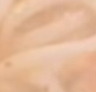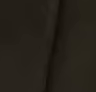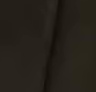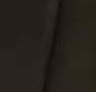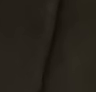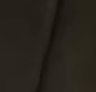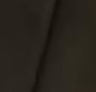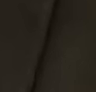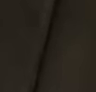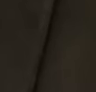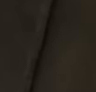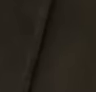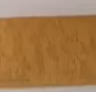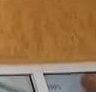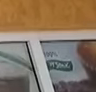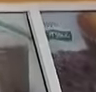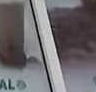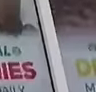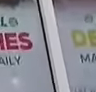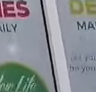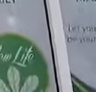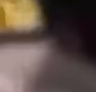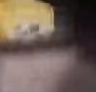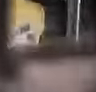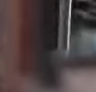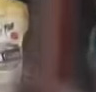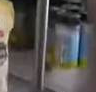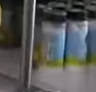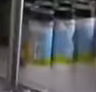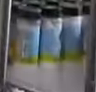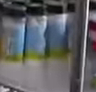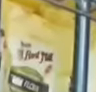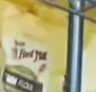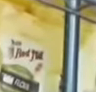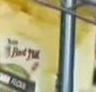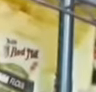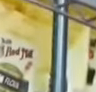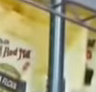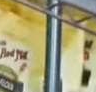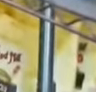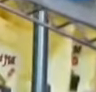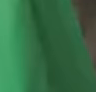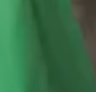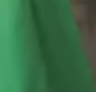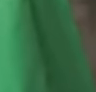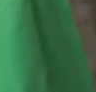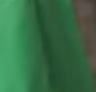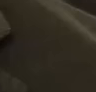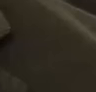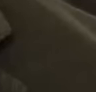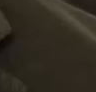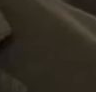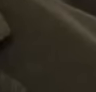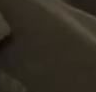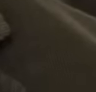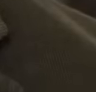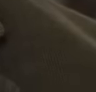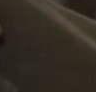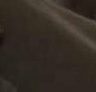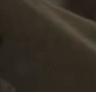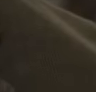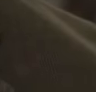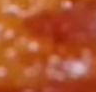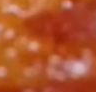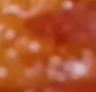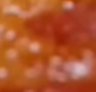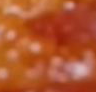We are New Life Natural Company Limited, and we have actually been in the community for now 13 years, serving in the health field. Our diet is